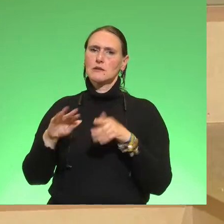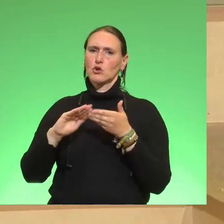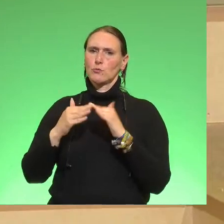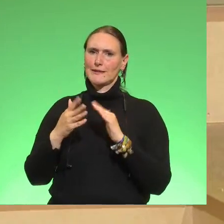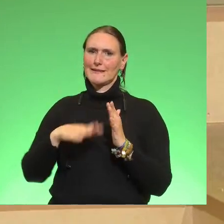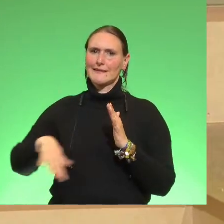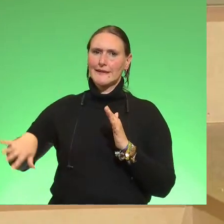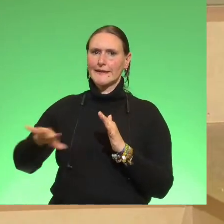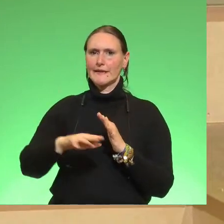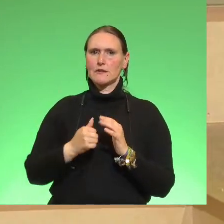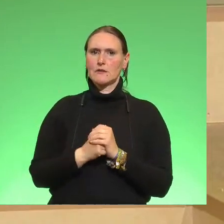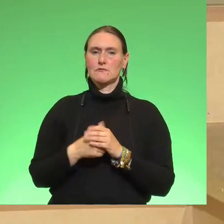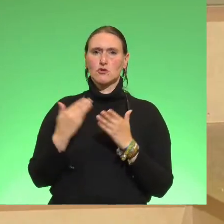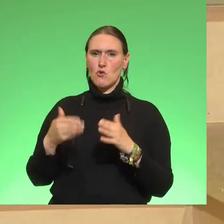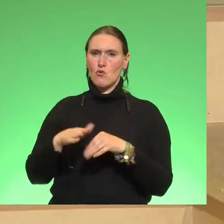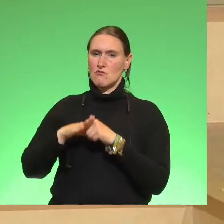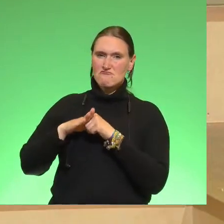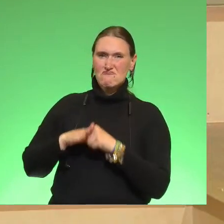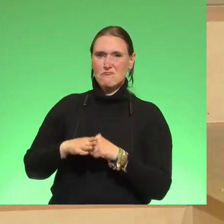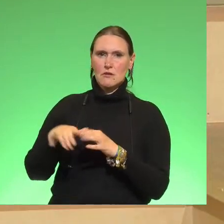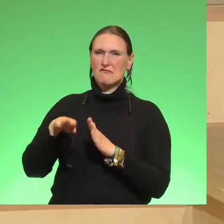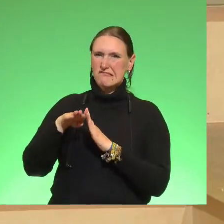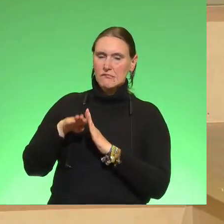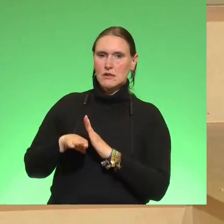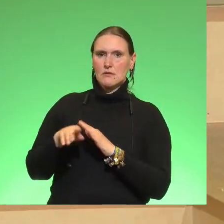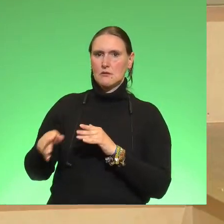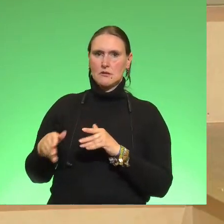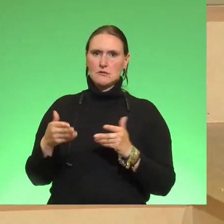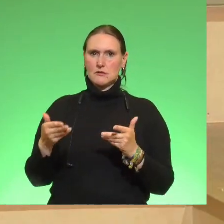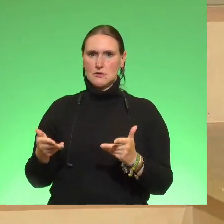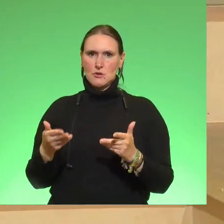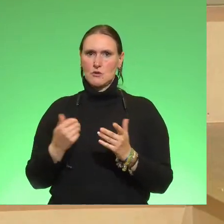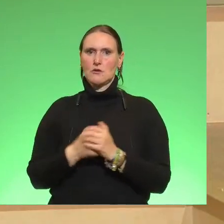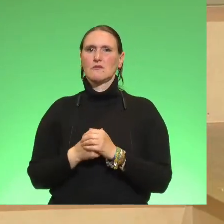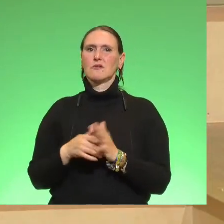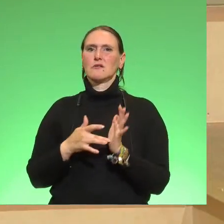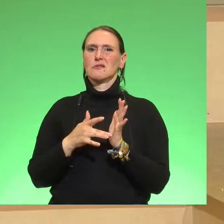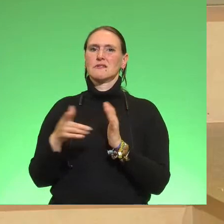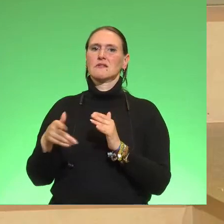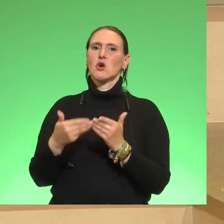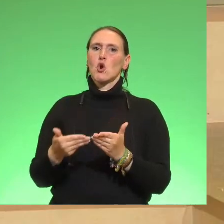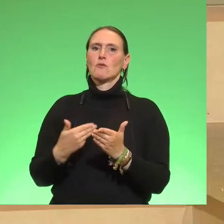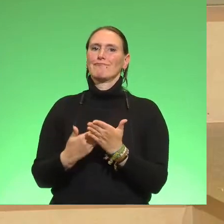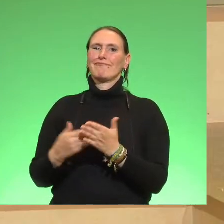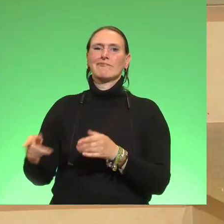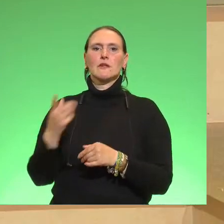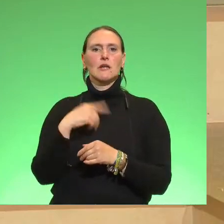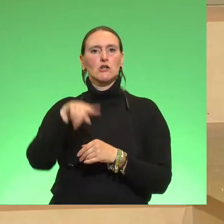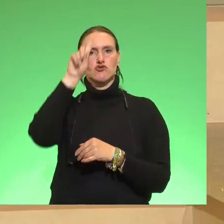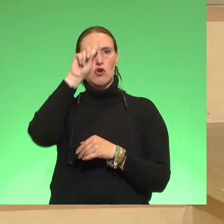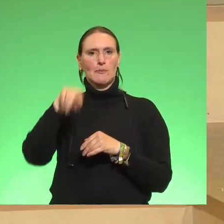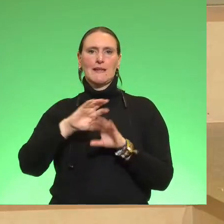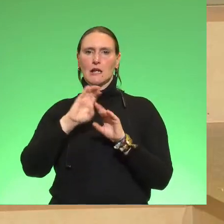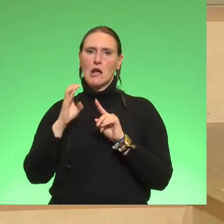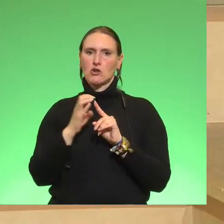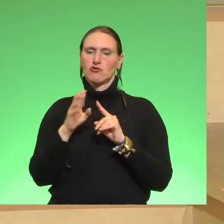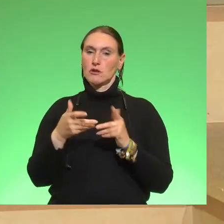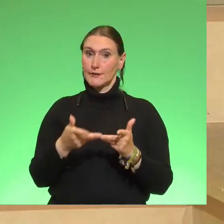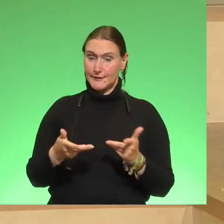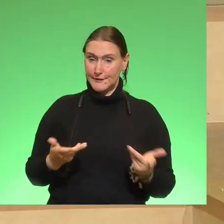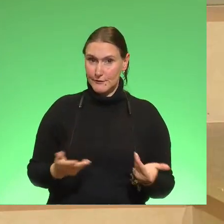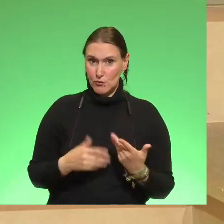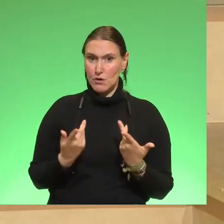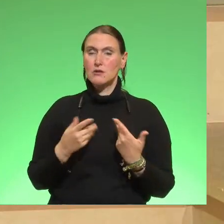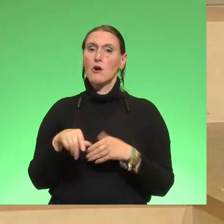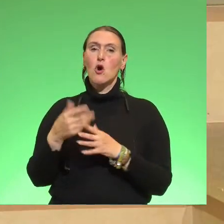be abducted for some powers and opinion makers in the German cultural sphere, stubbornly holding to an old